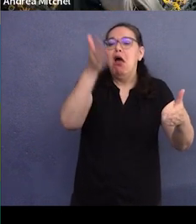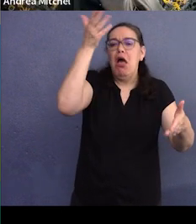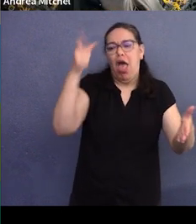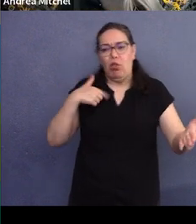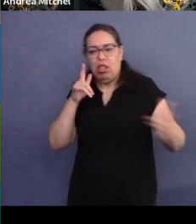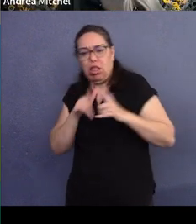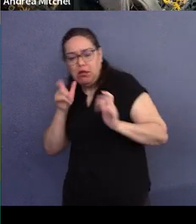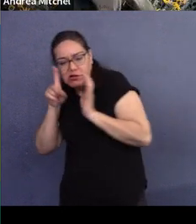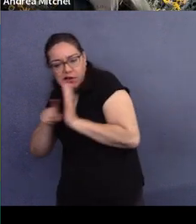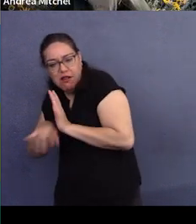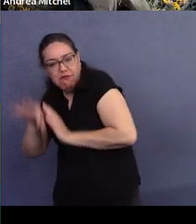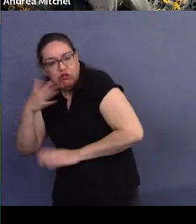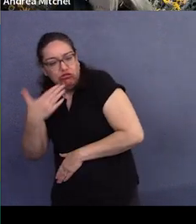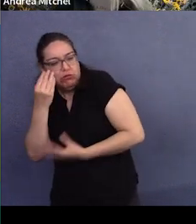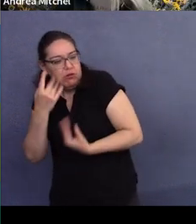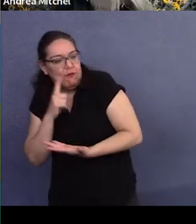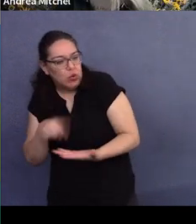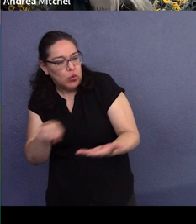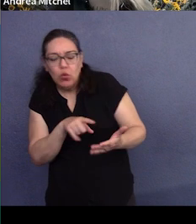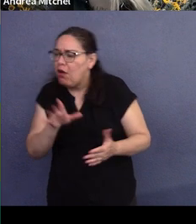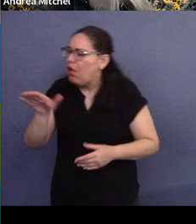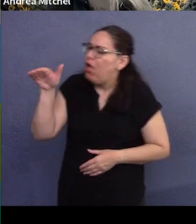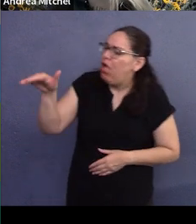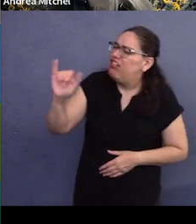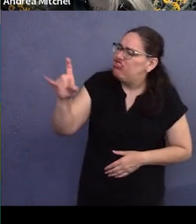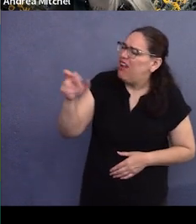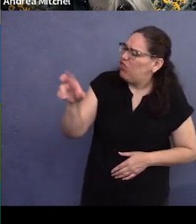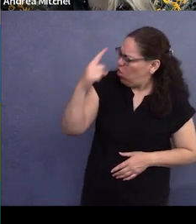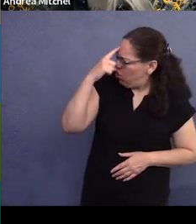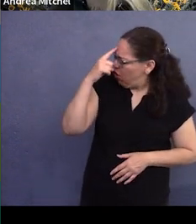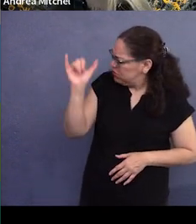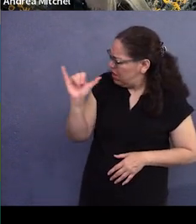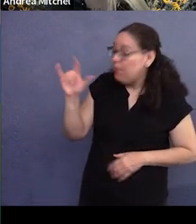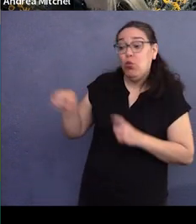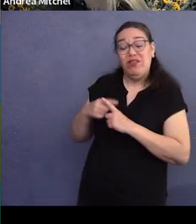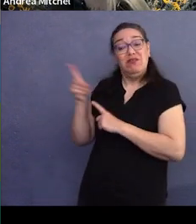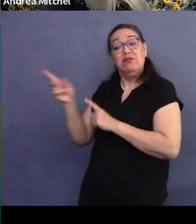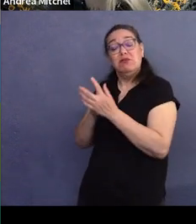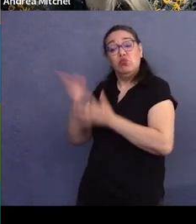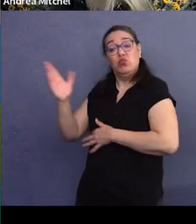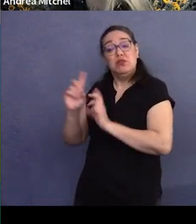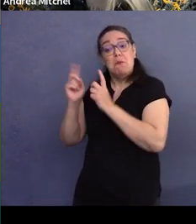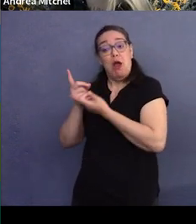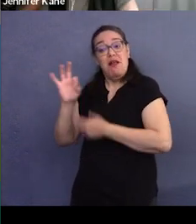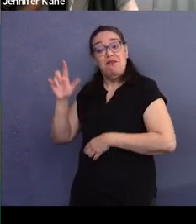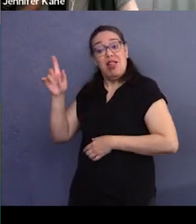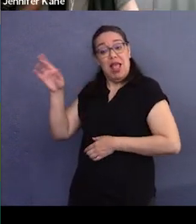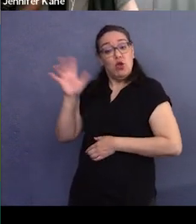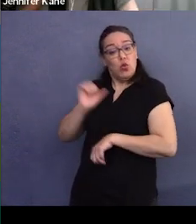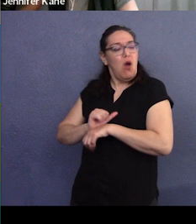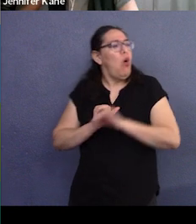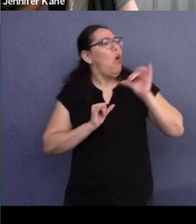And Jennifer, what about wasn't there also, when we looked through the Department of Labor, when we were working,